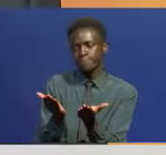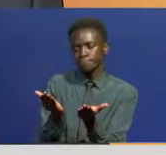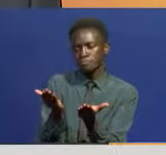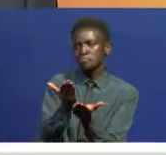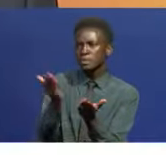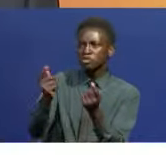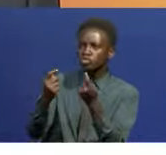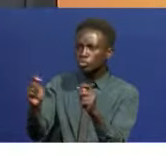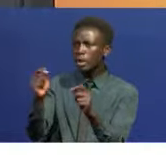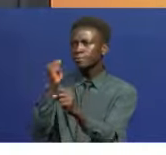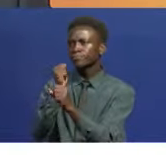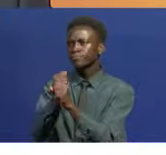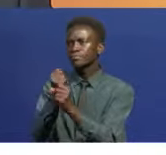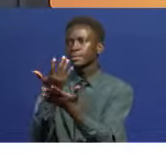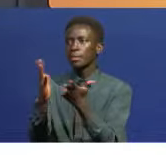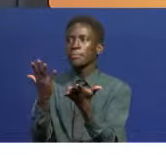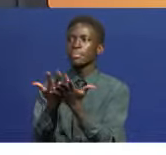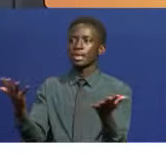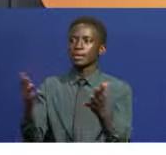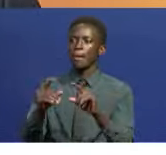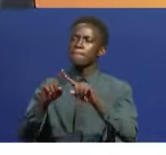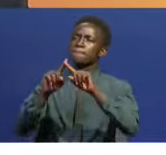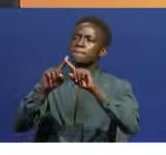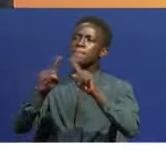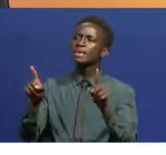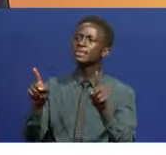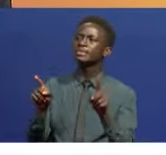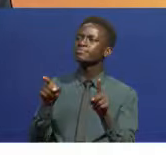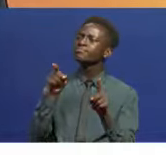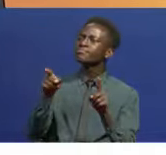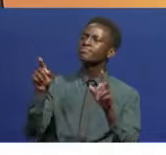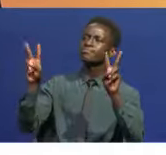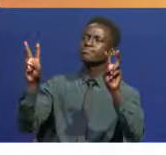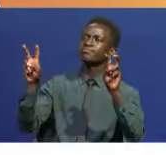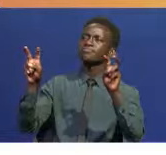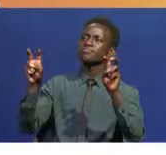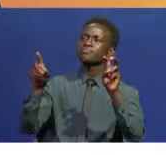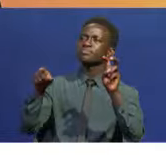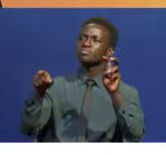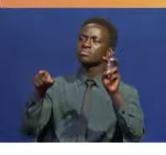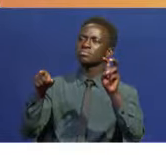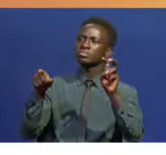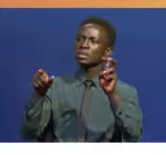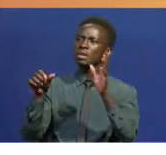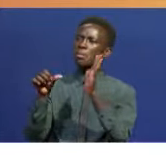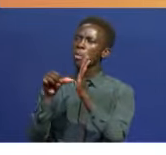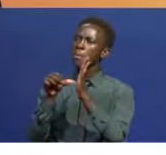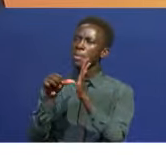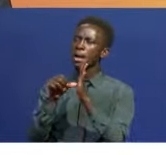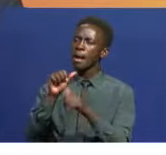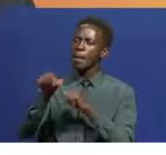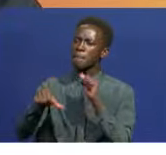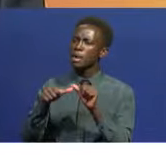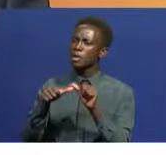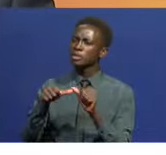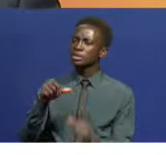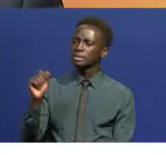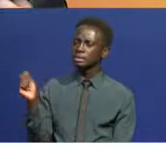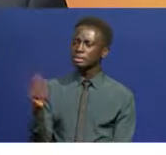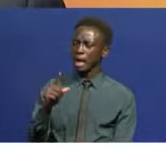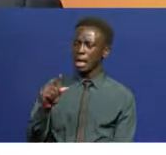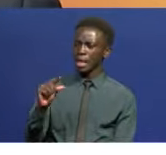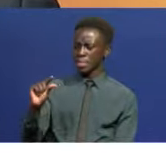they are quite doing a number of things. So, but this issue, particular issue of the minimum wage, is the issue that